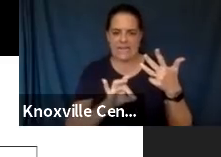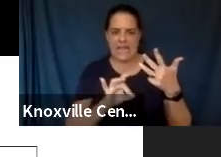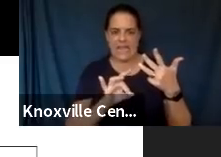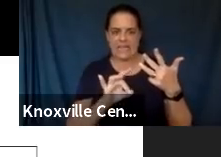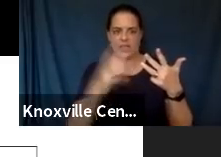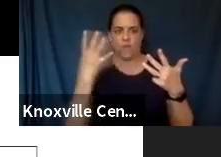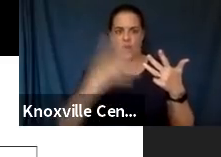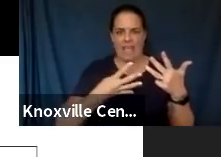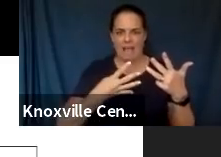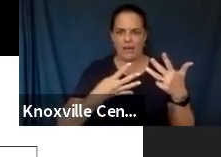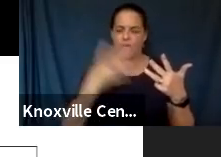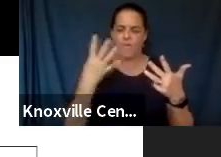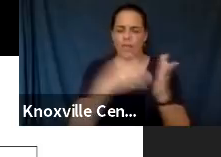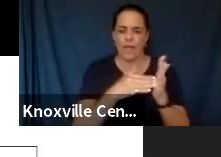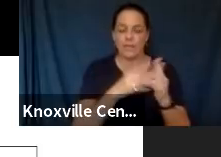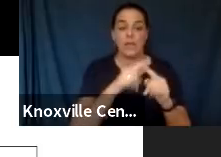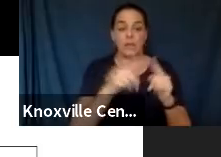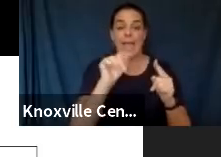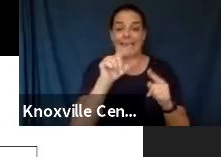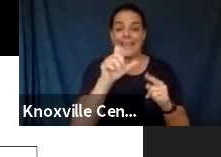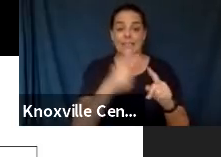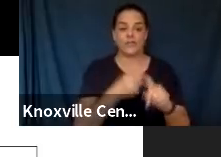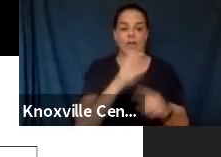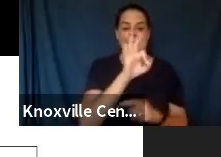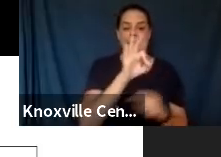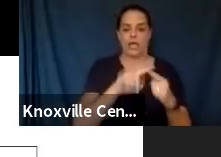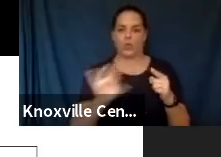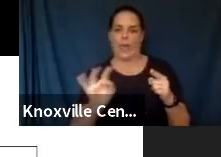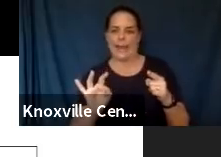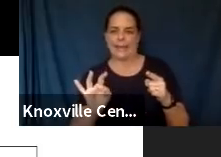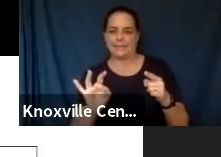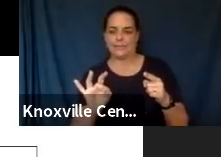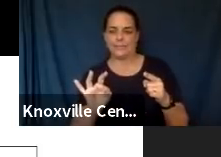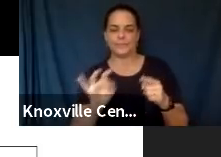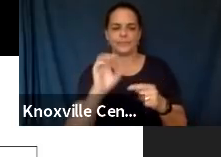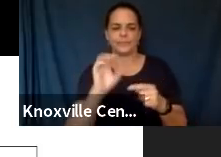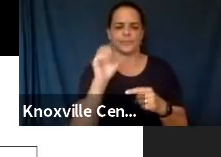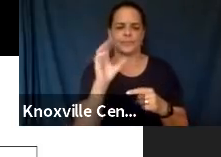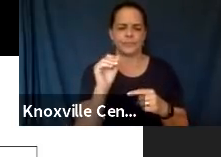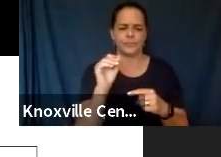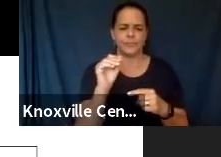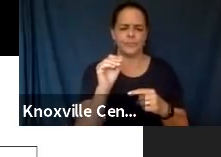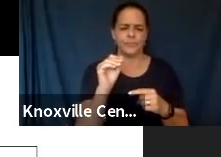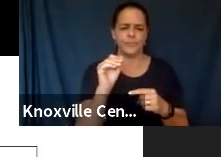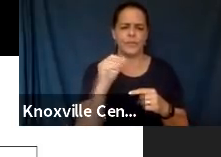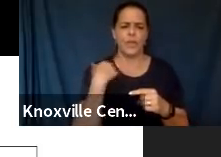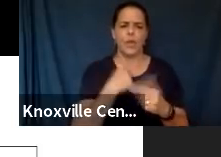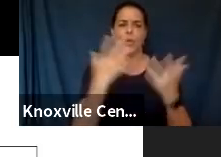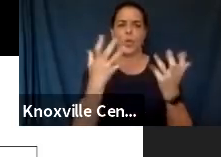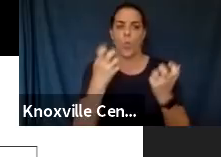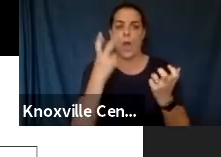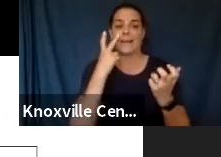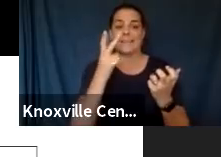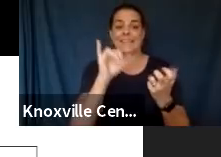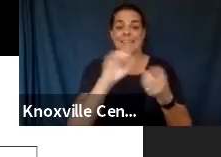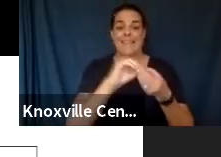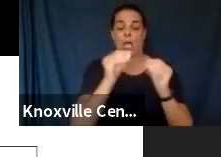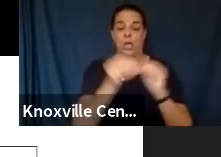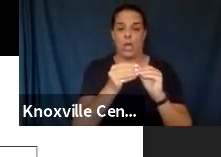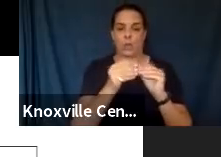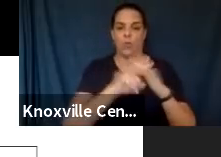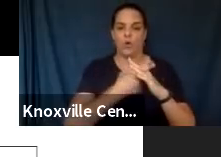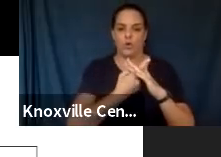so, but at least it did go from 9 to 8. And so what we want to see is that number to start